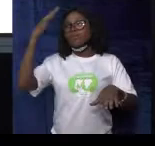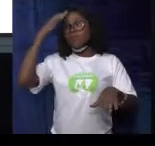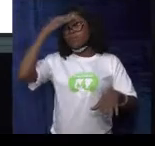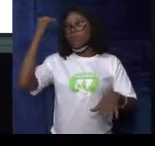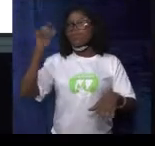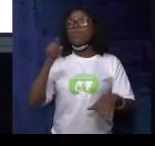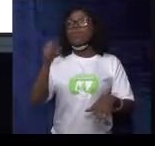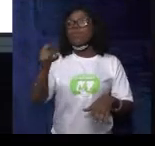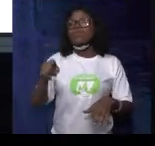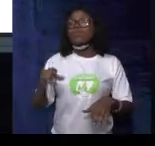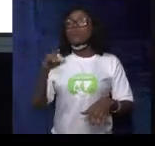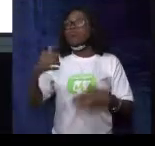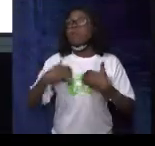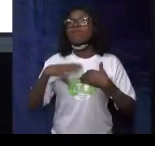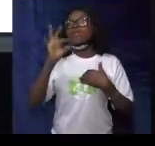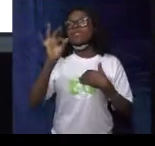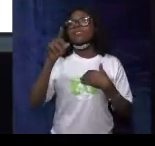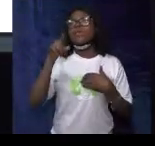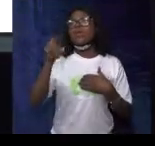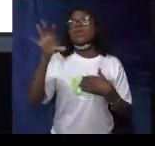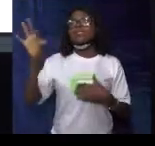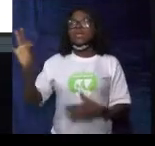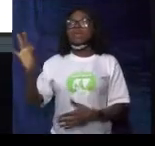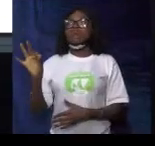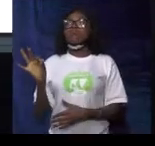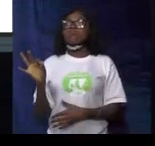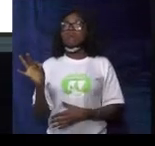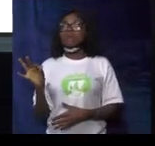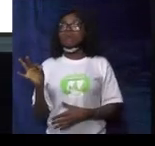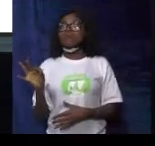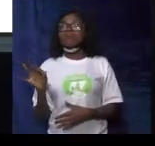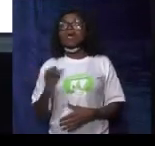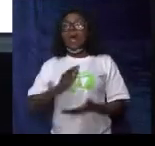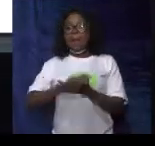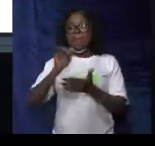1. Not forgetting our decimal point. You have 19.9.